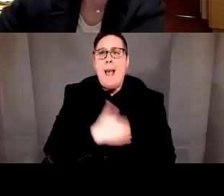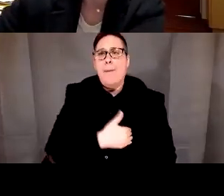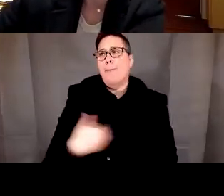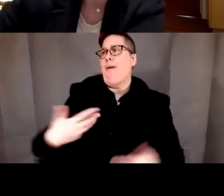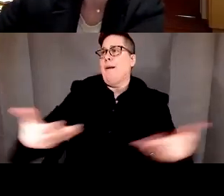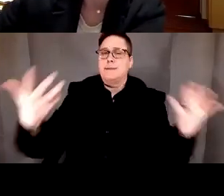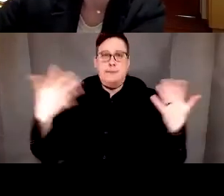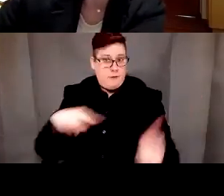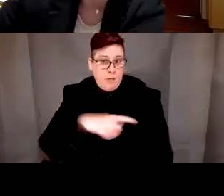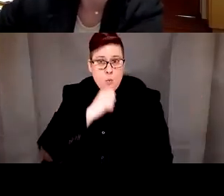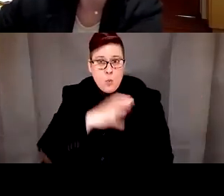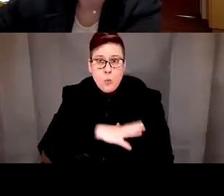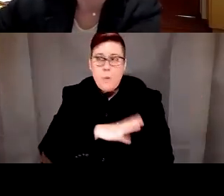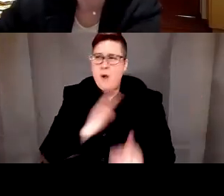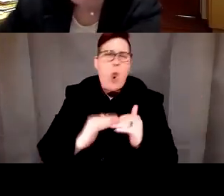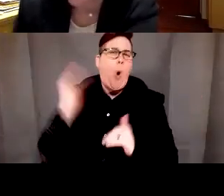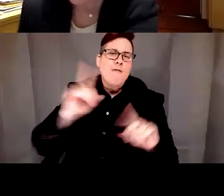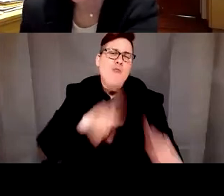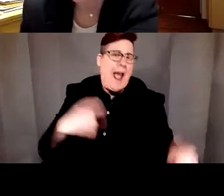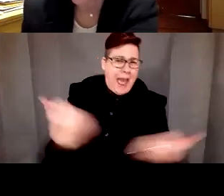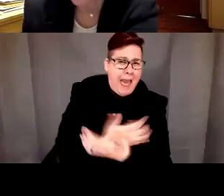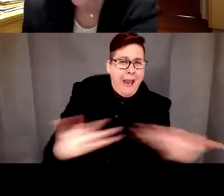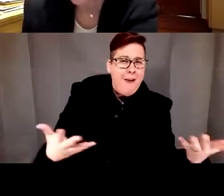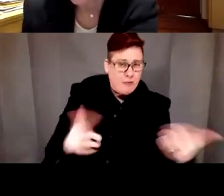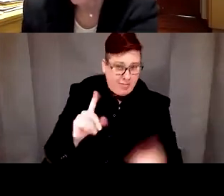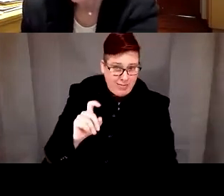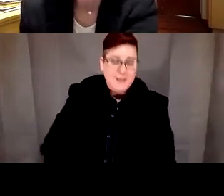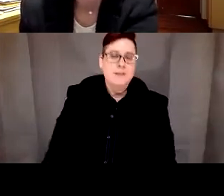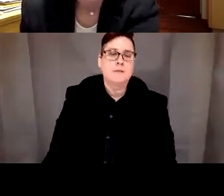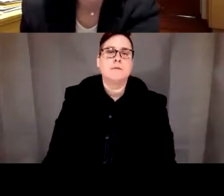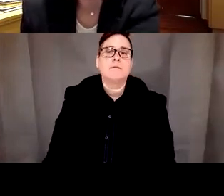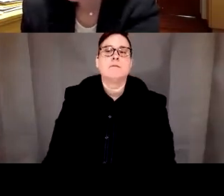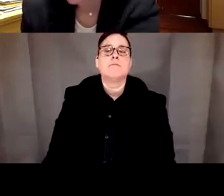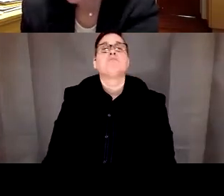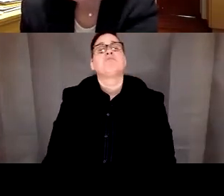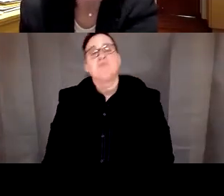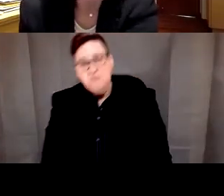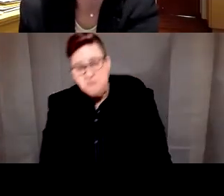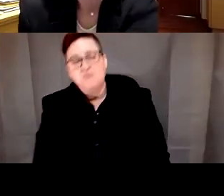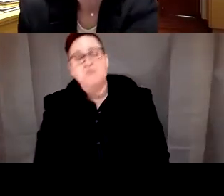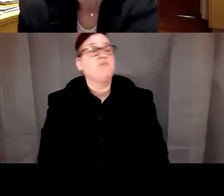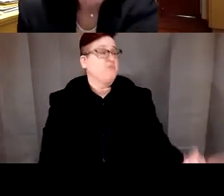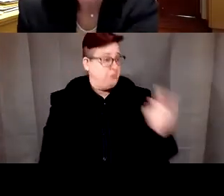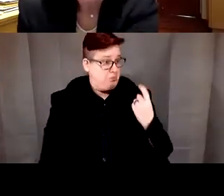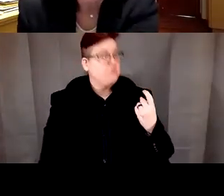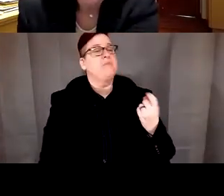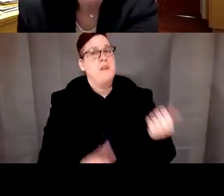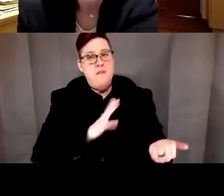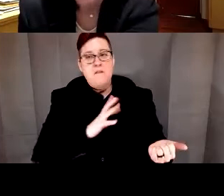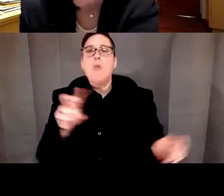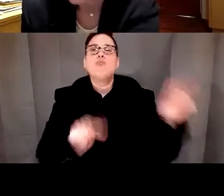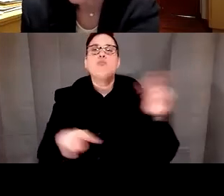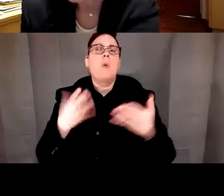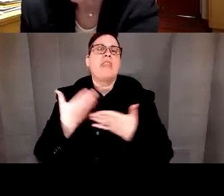is this woman who just overreacts to everything that's going on? And you have to look at the facts